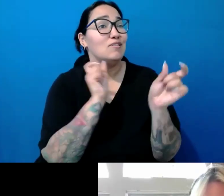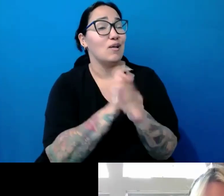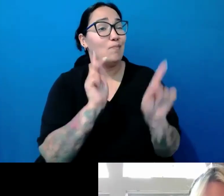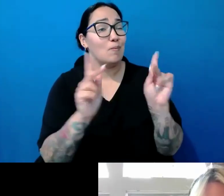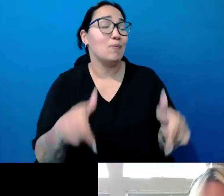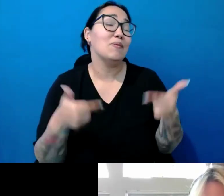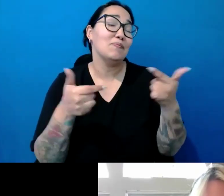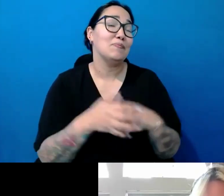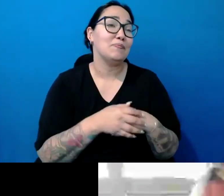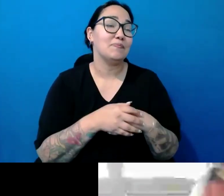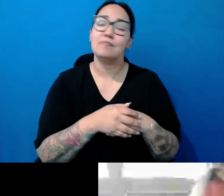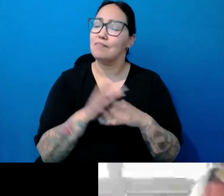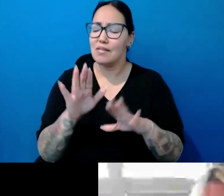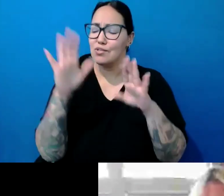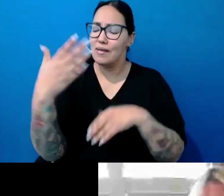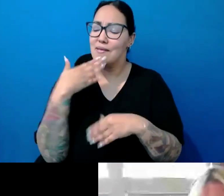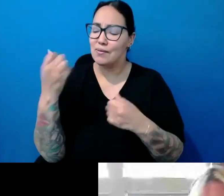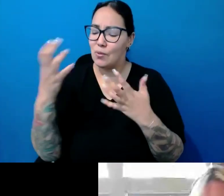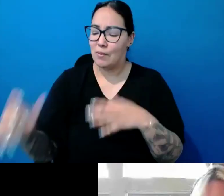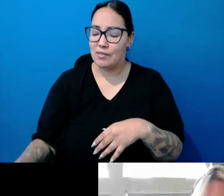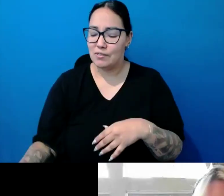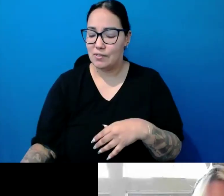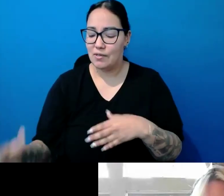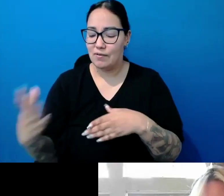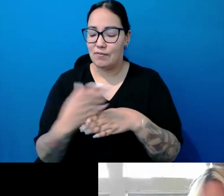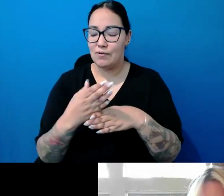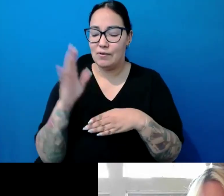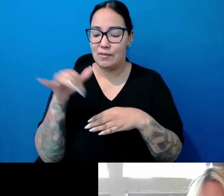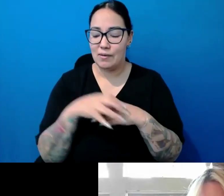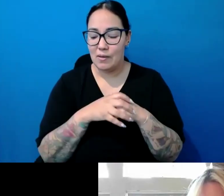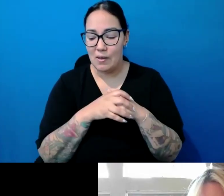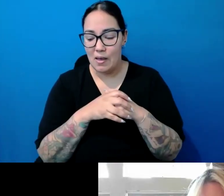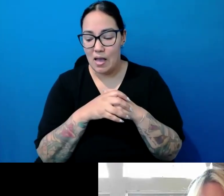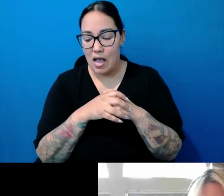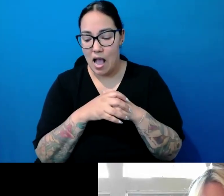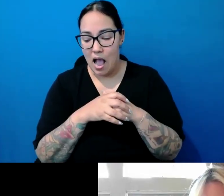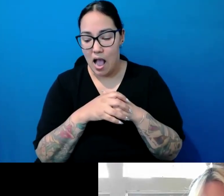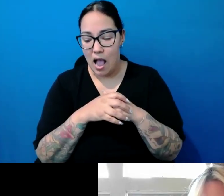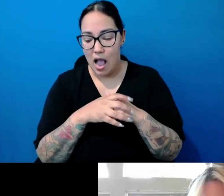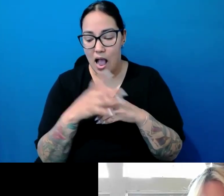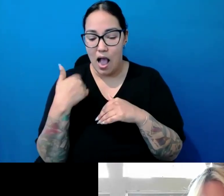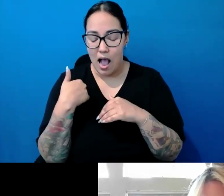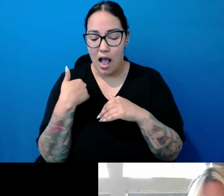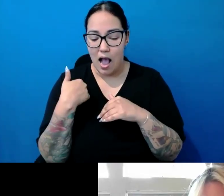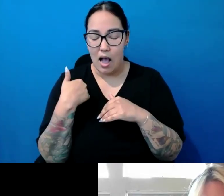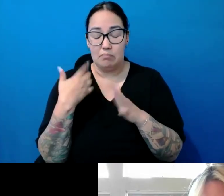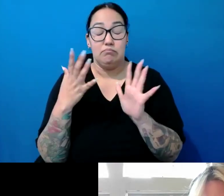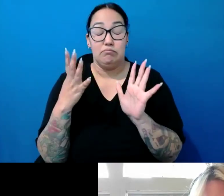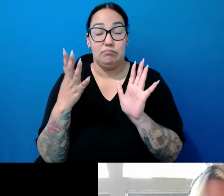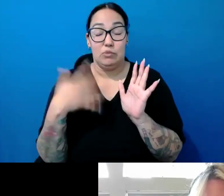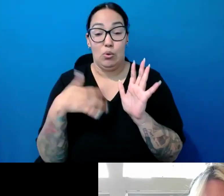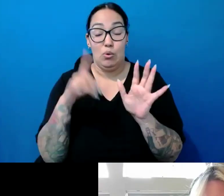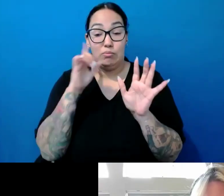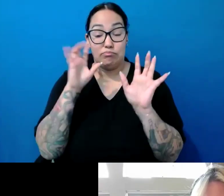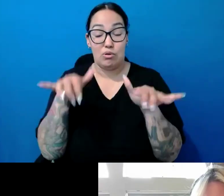lives. That's great. Thank you so much for sharing that. And I'm also struck by your approaching working with